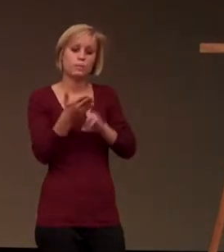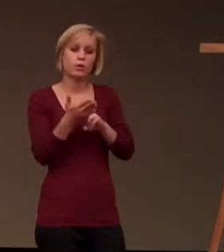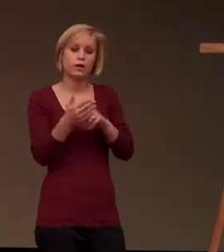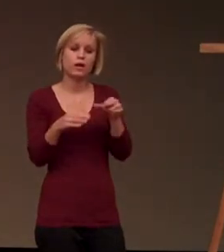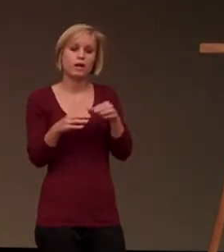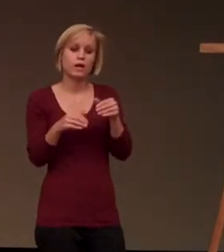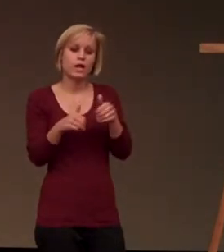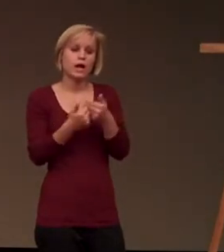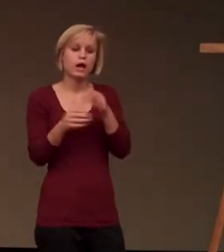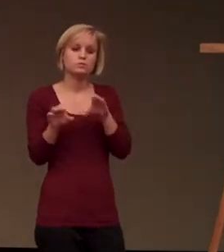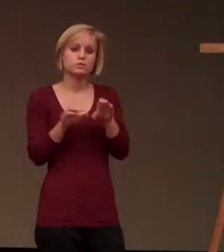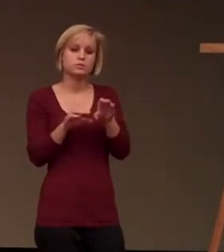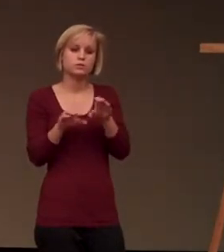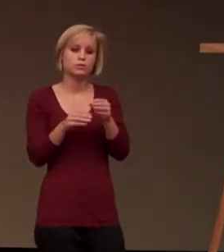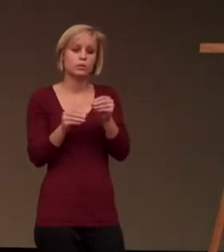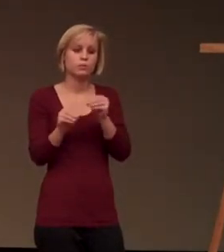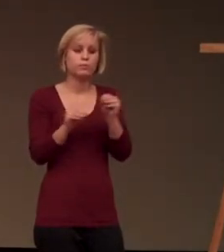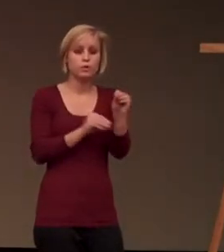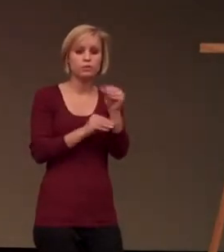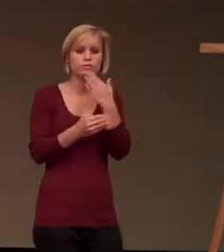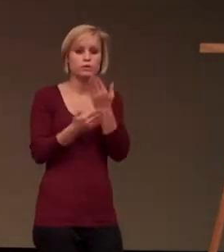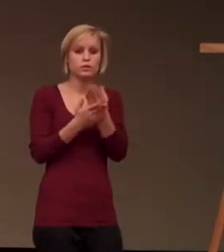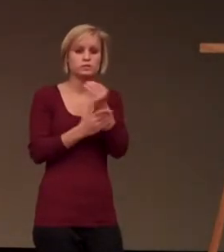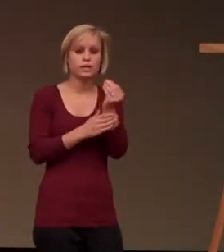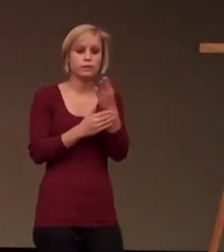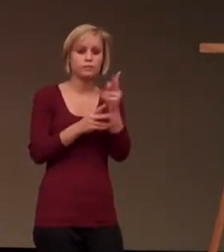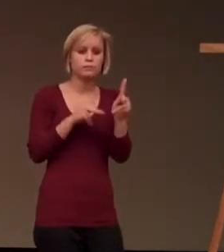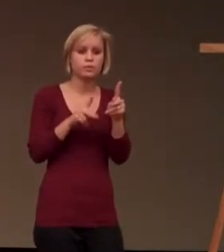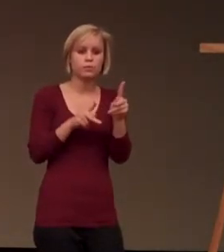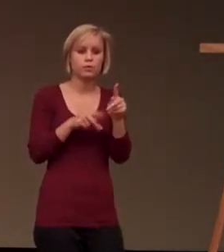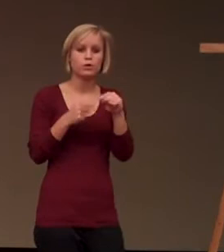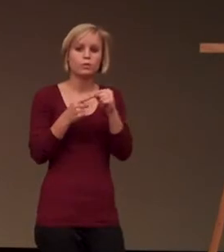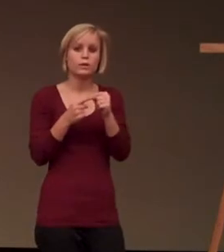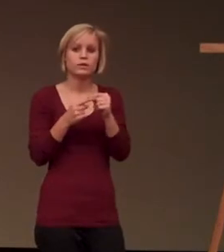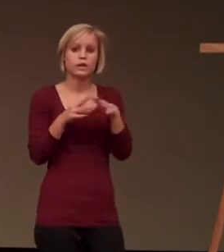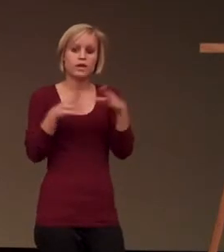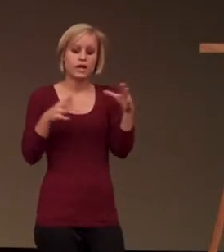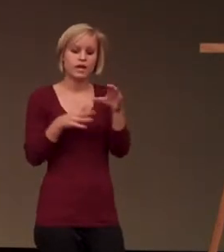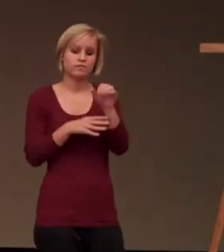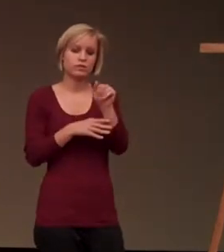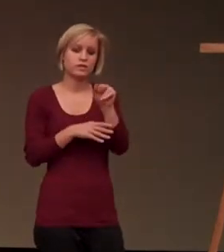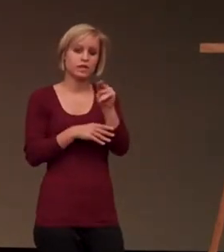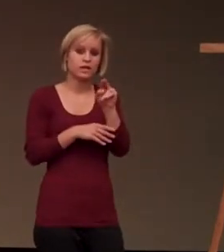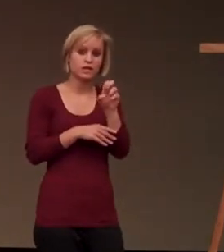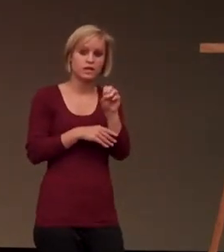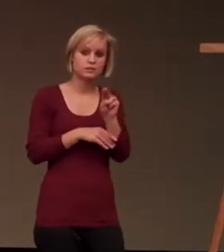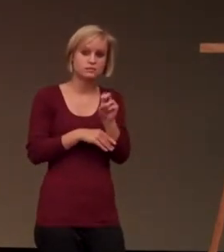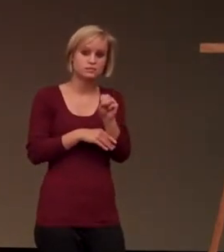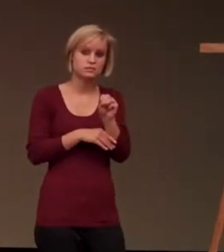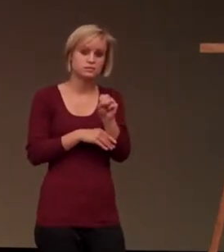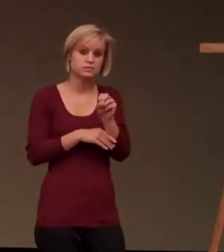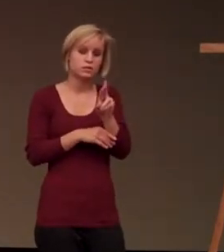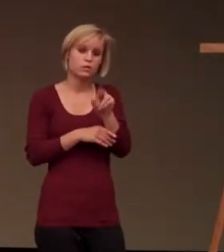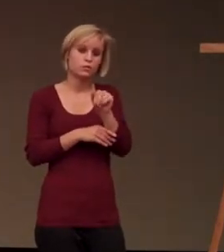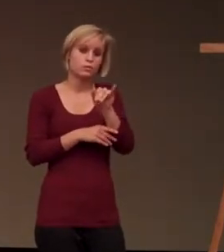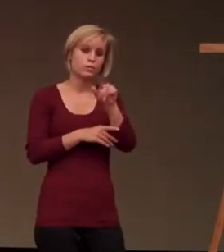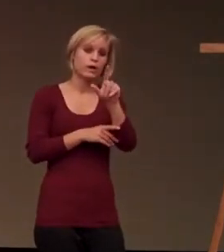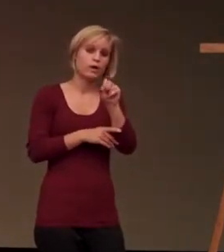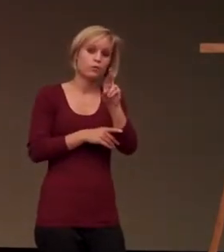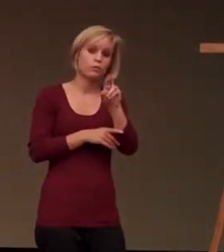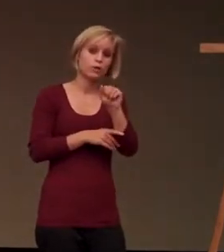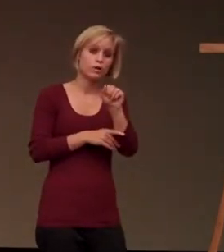you move goods and people, particularly if they're heavy cannons? Lots of people. Railroad is one.